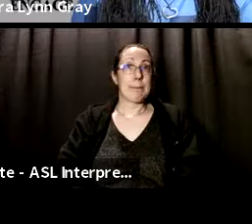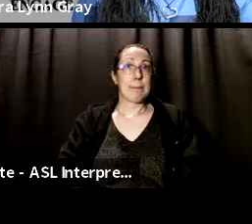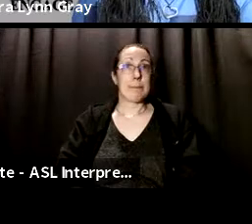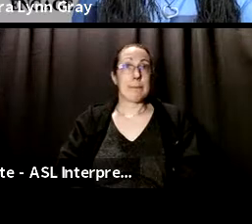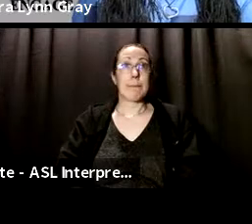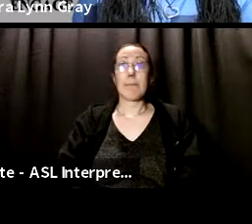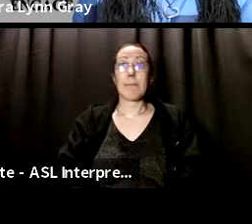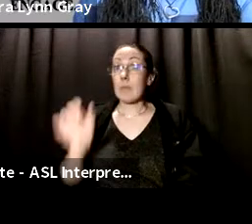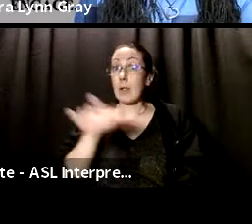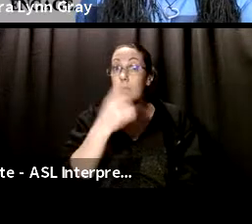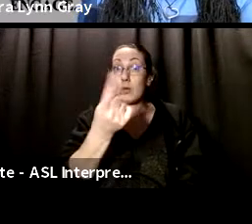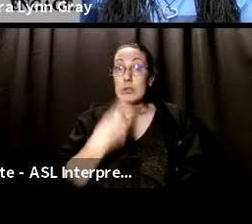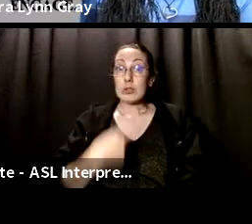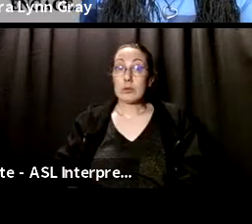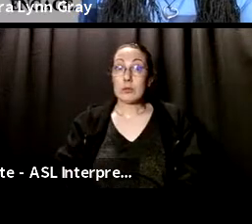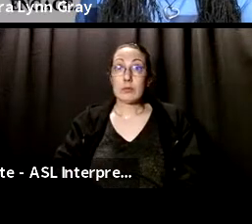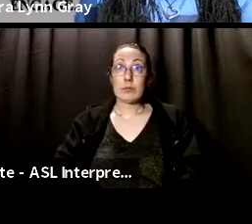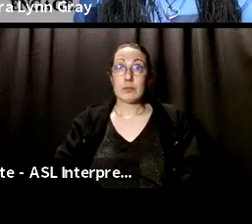Any other questions from the panel?